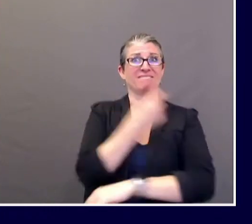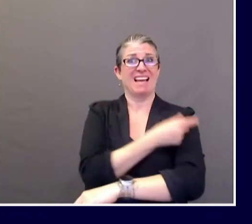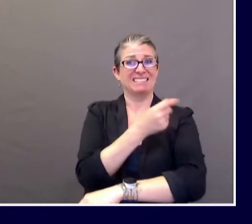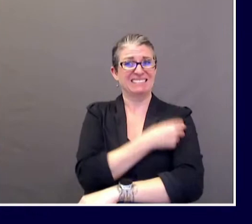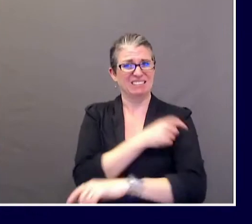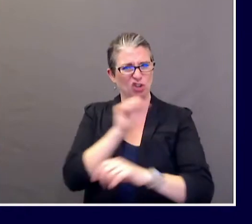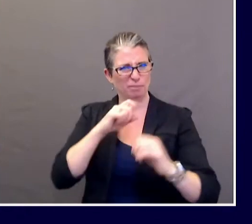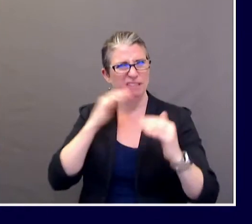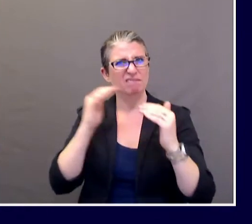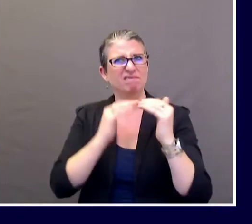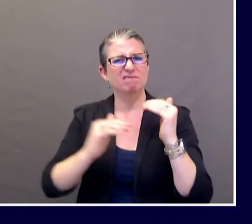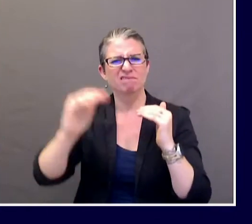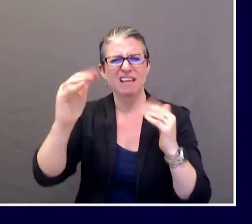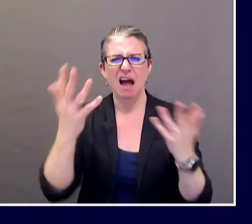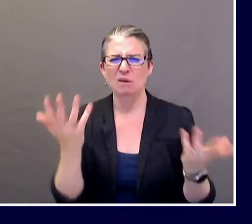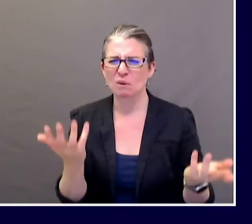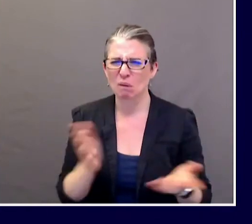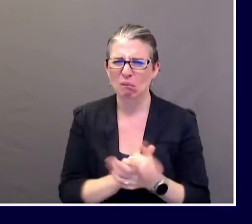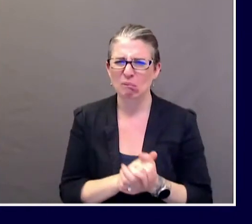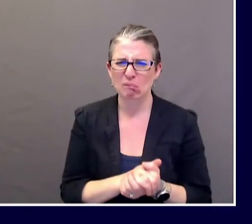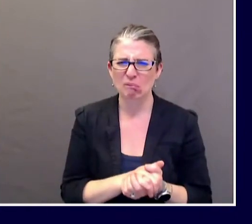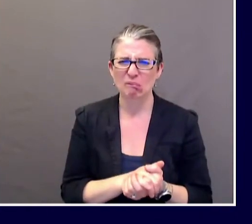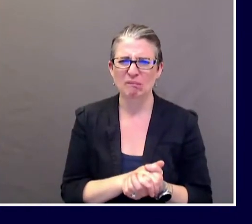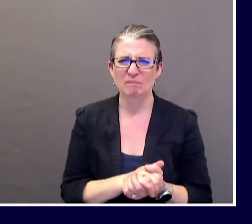former. You're right. It seems like